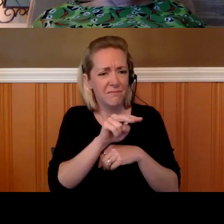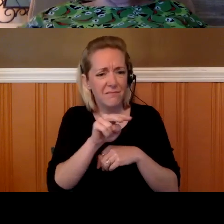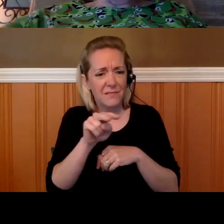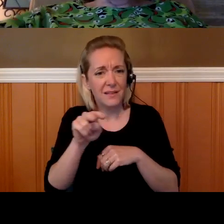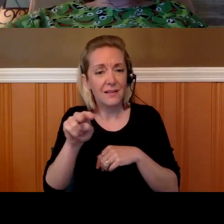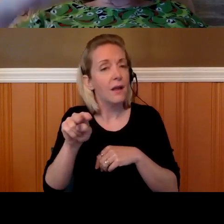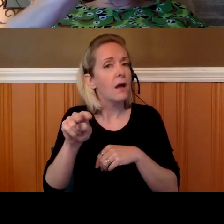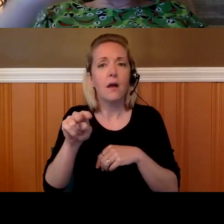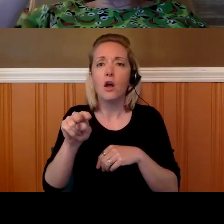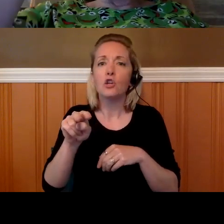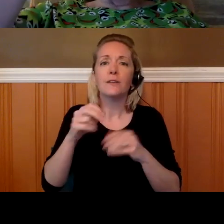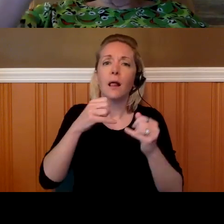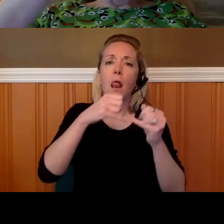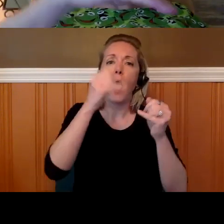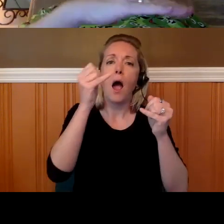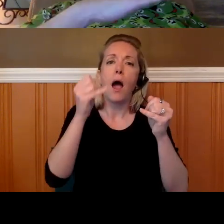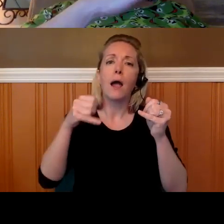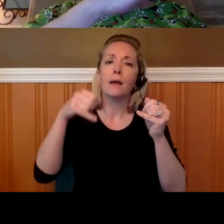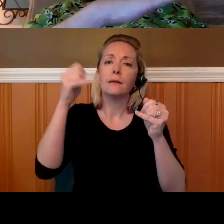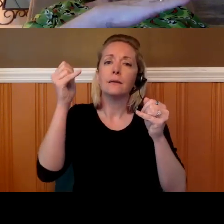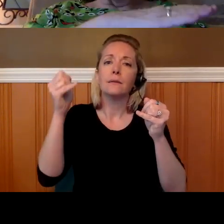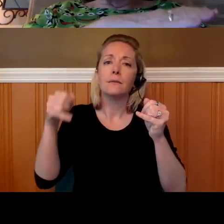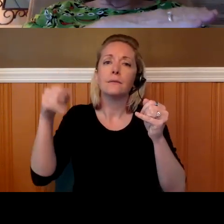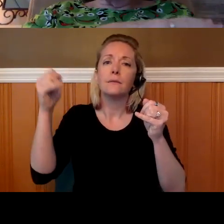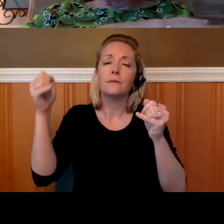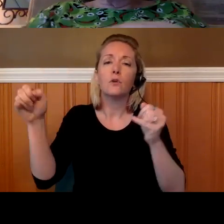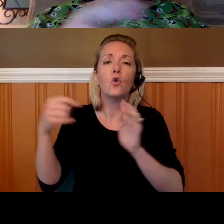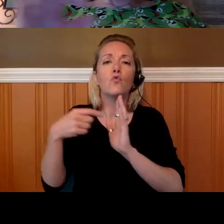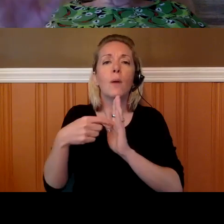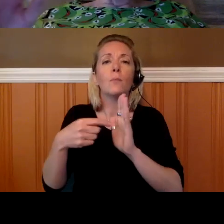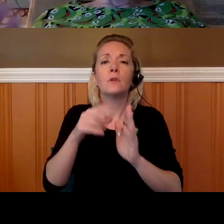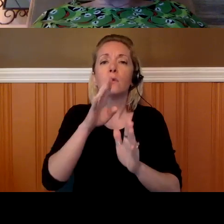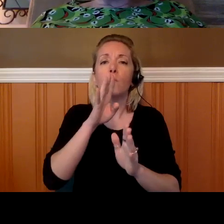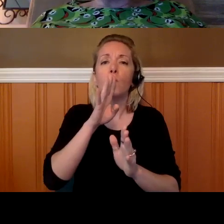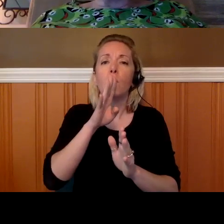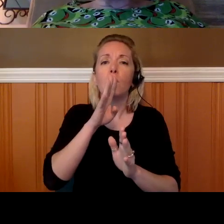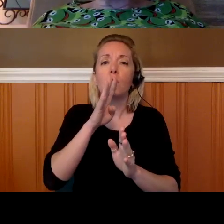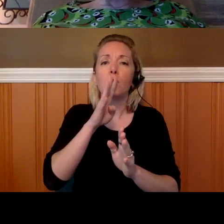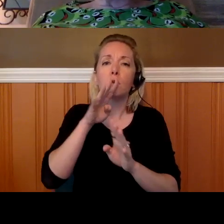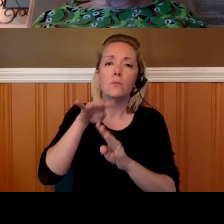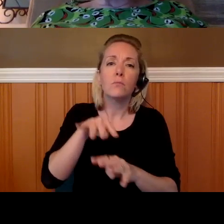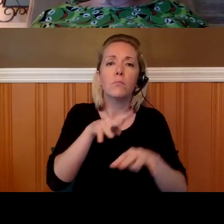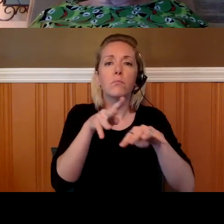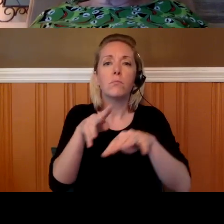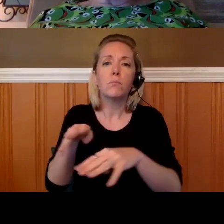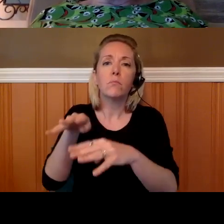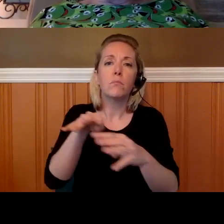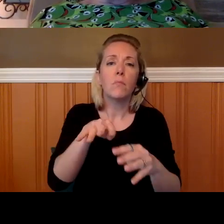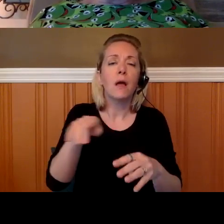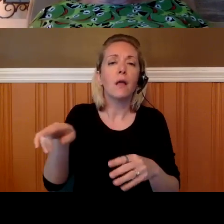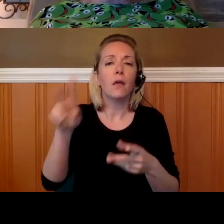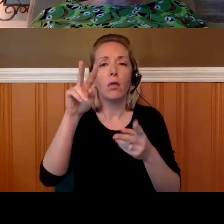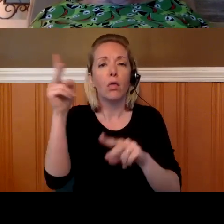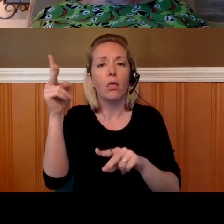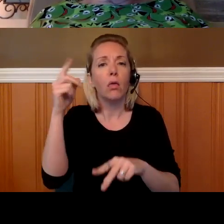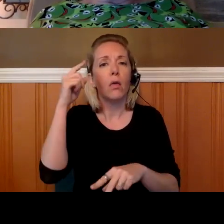curvy lines, which were really to represent water, that these creatures were in water. They were probably talking